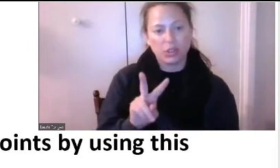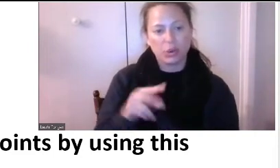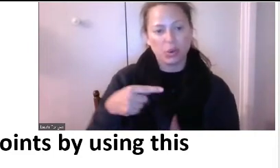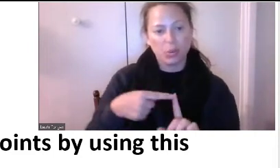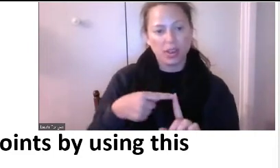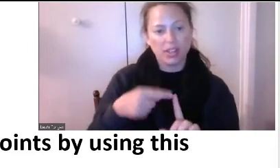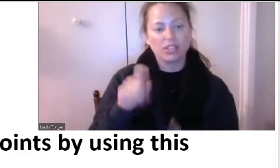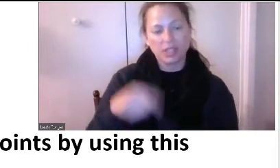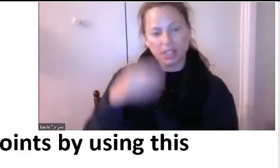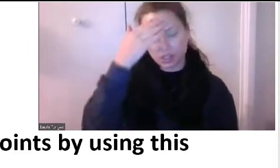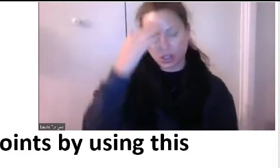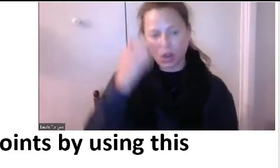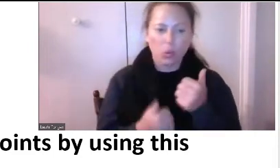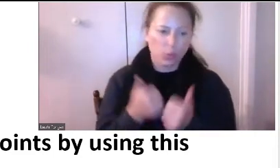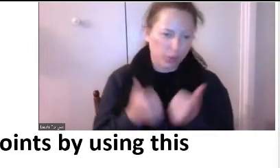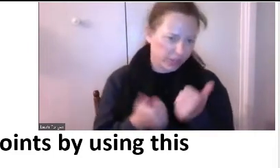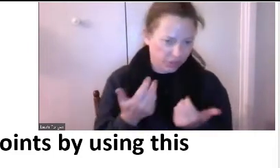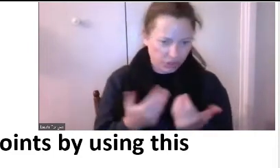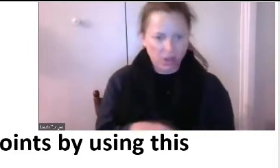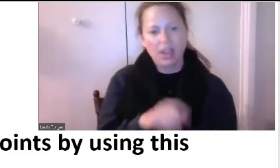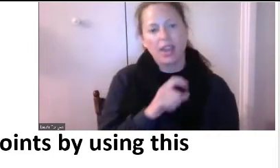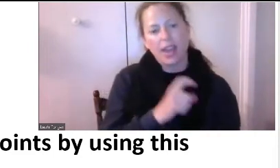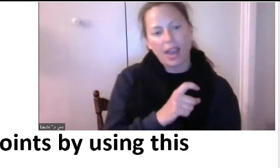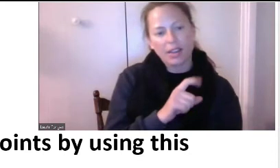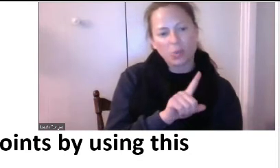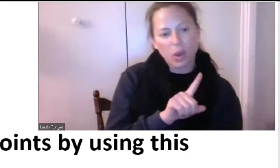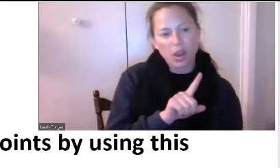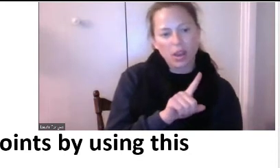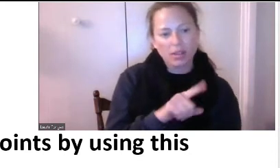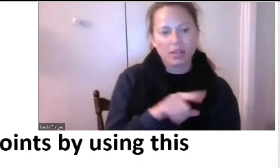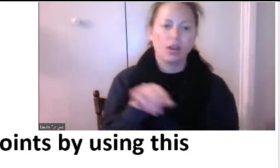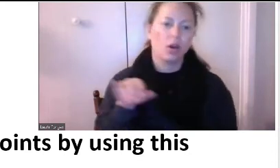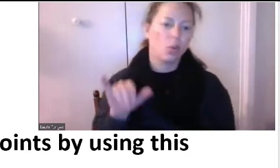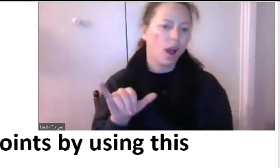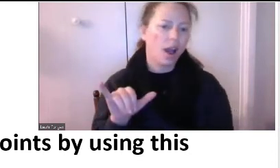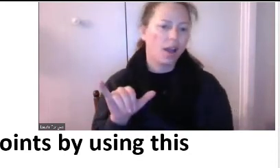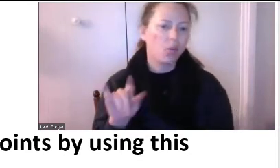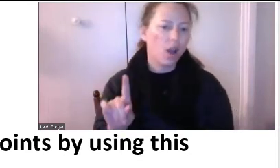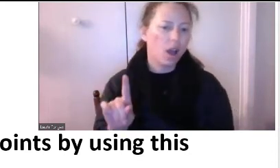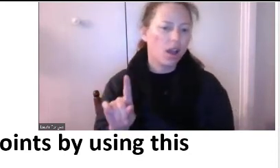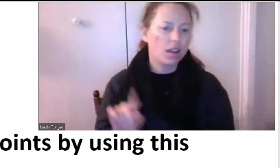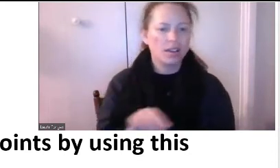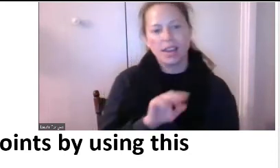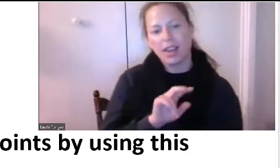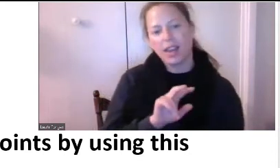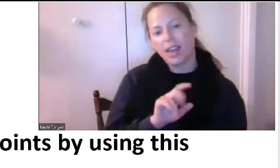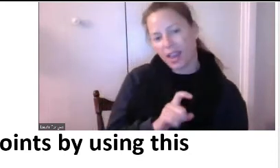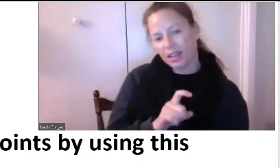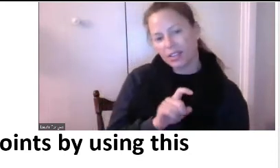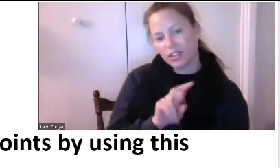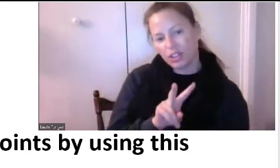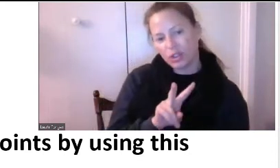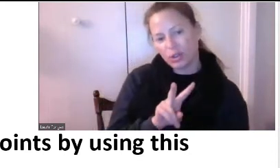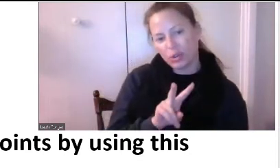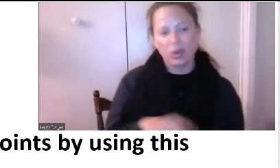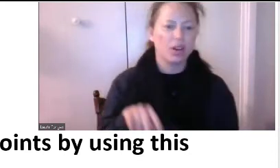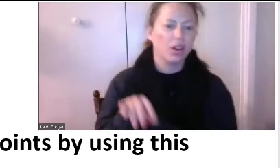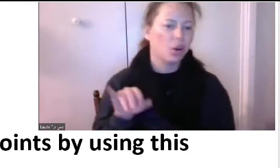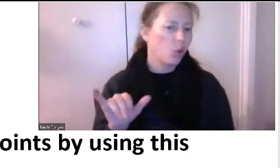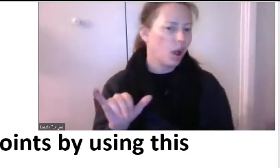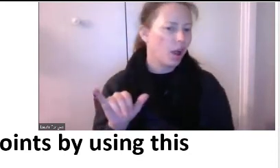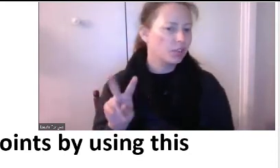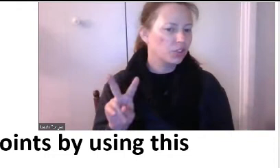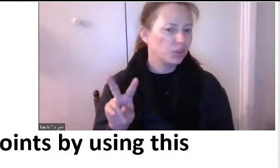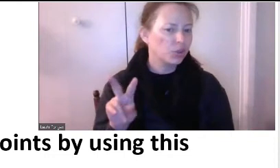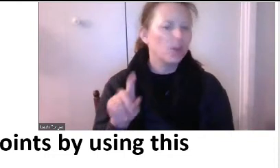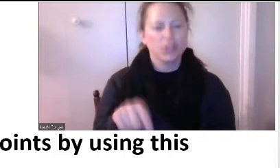which. What is x1? What is y1? What's x2? What is y2? So let's practice one more